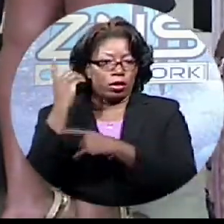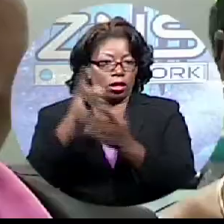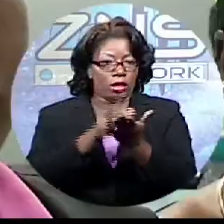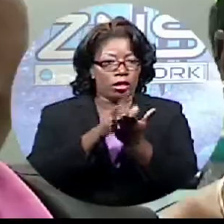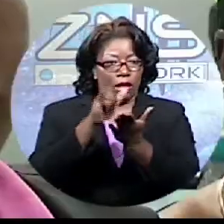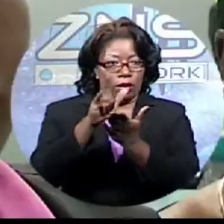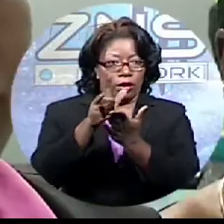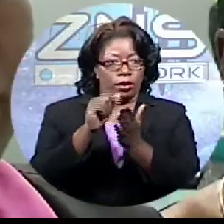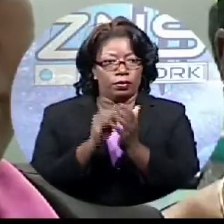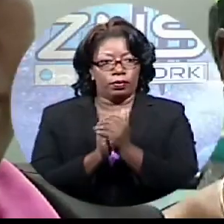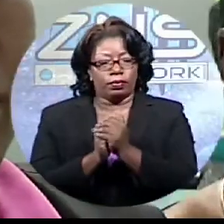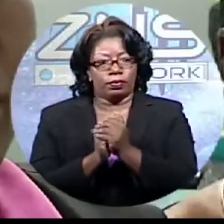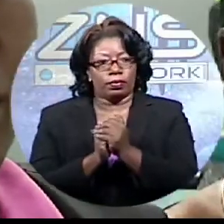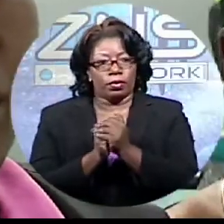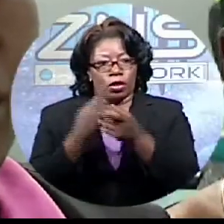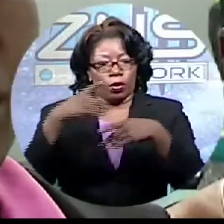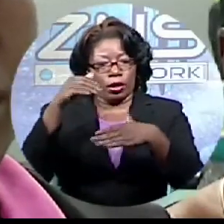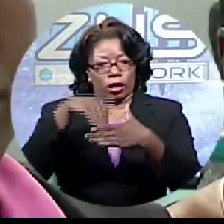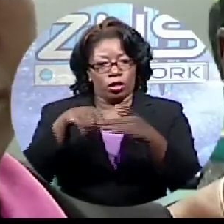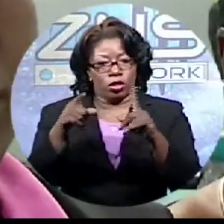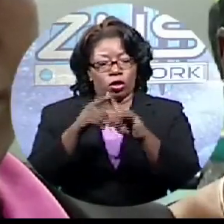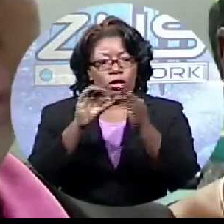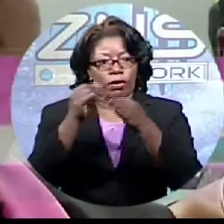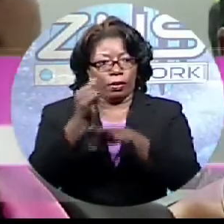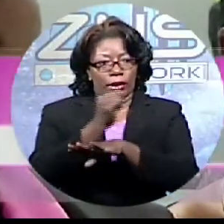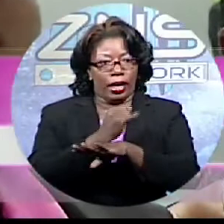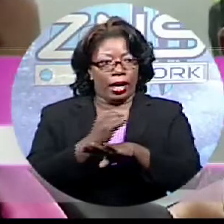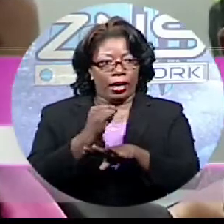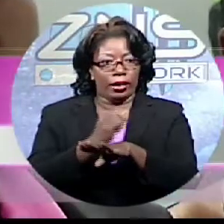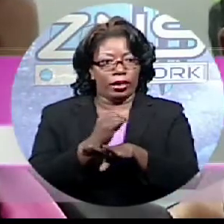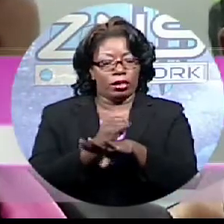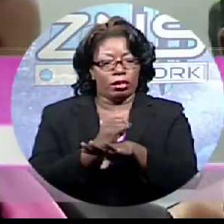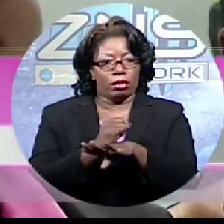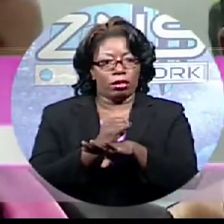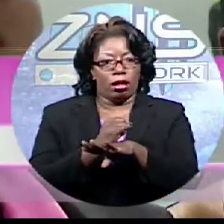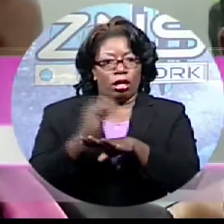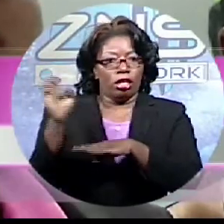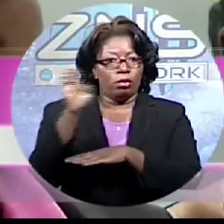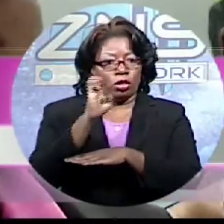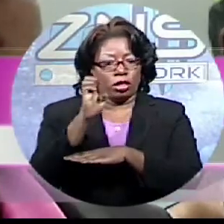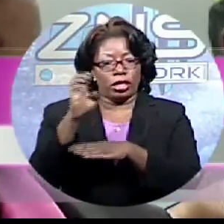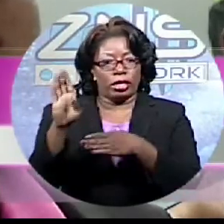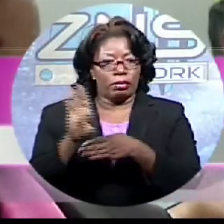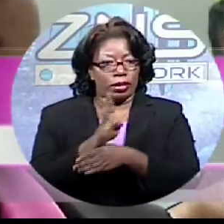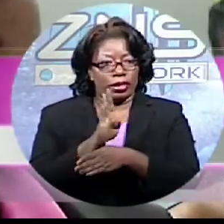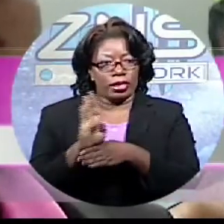It's a feeder situation going into the respective family islands. You think of medical emergencies, business